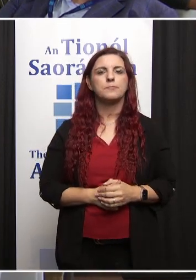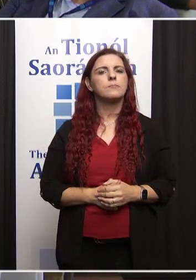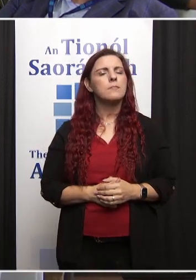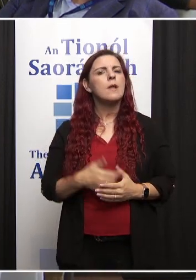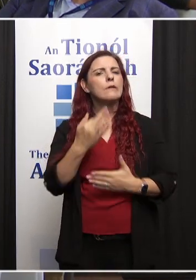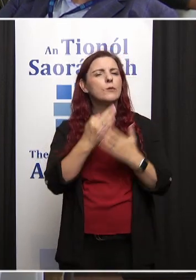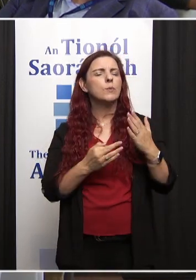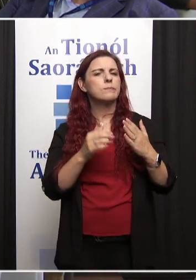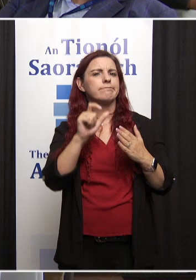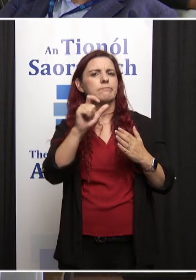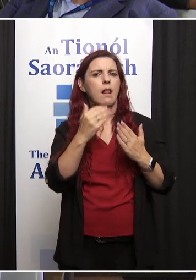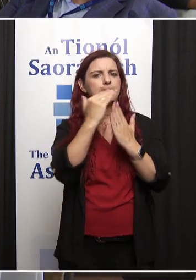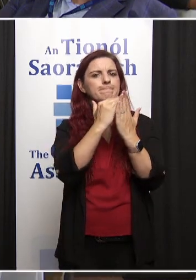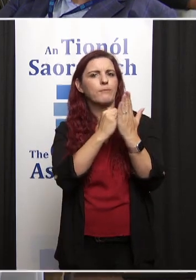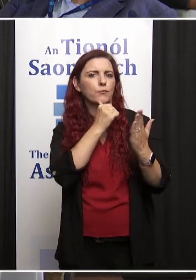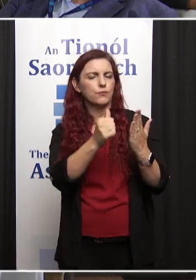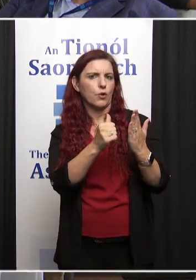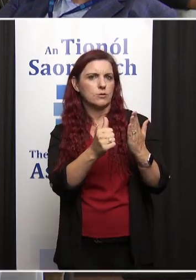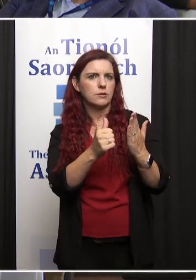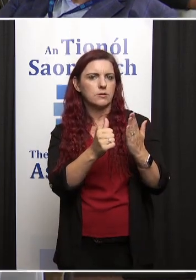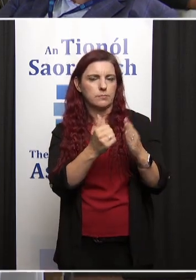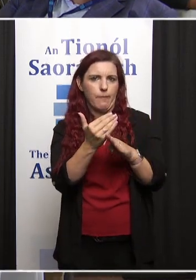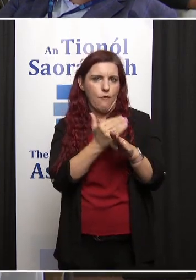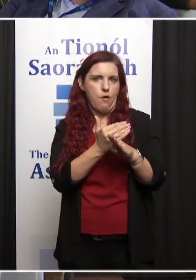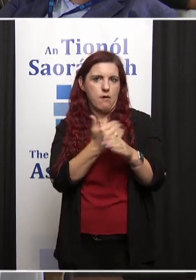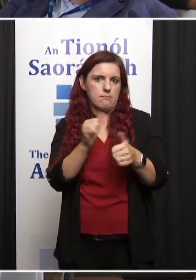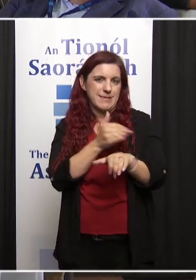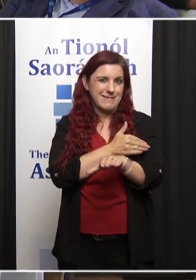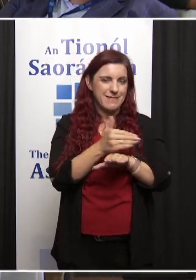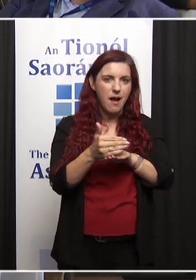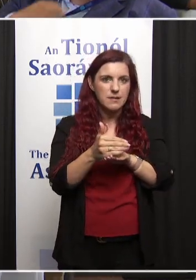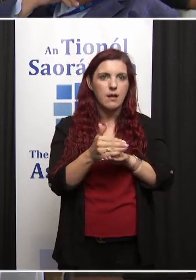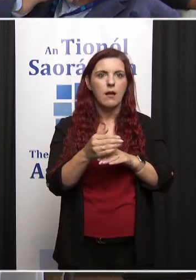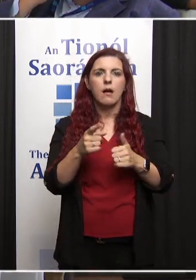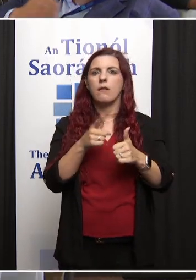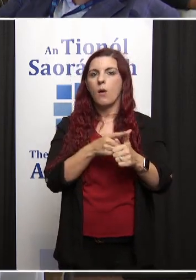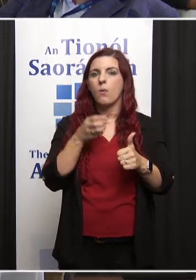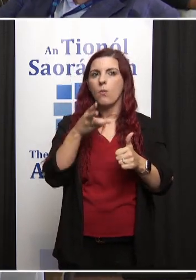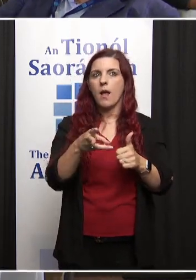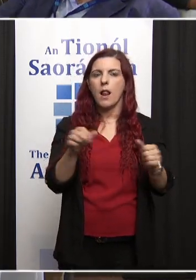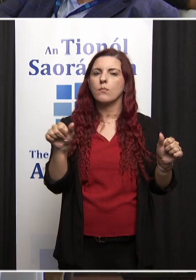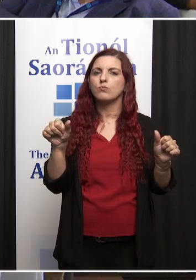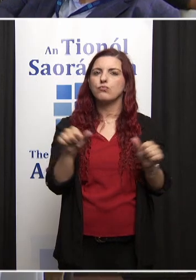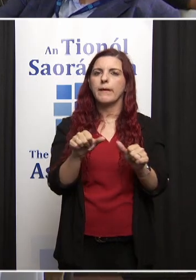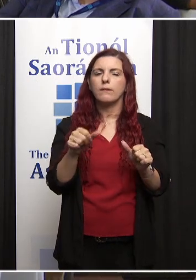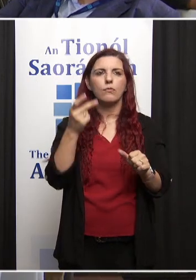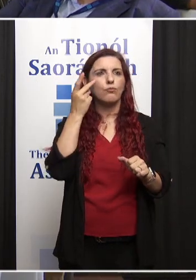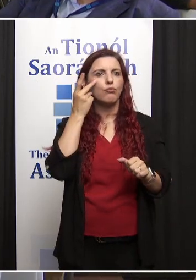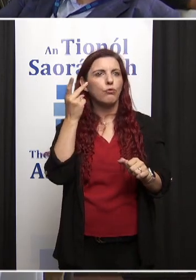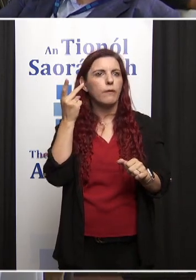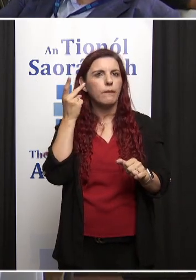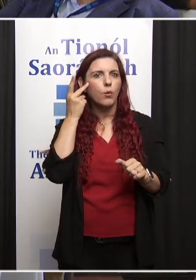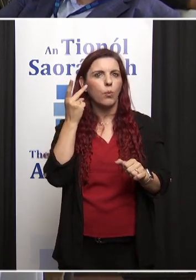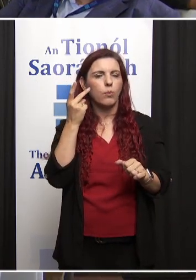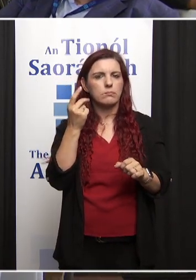few housekeeping rules before we start into the programme. We're going to give a brief introduction on